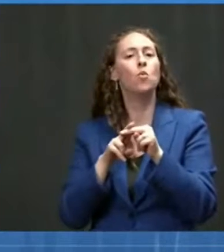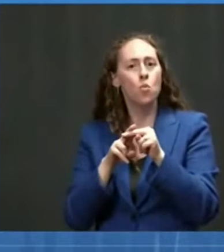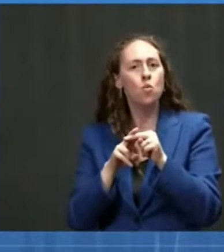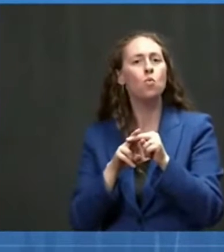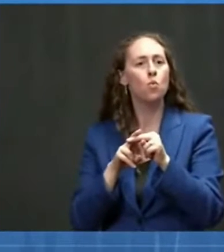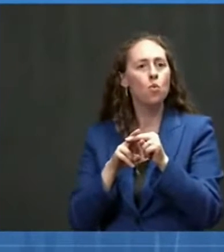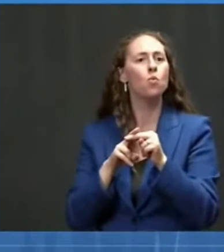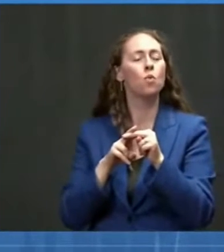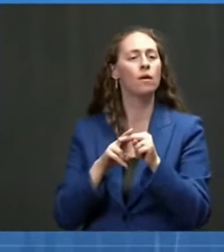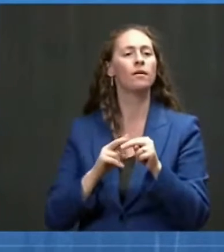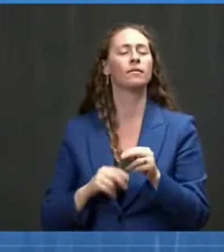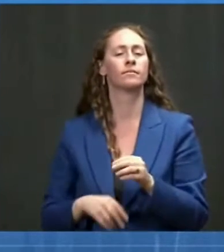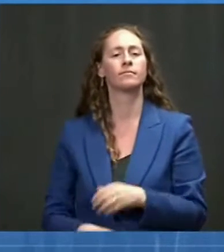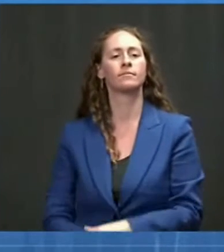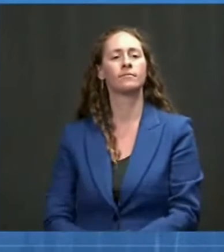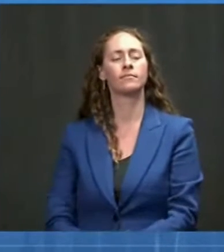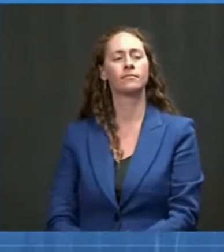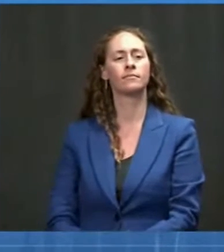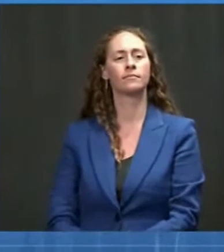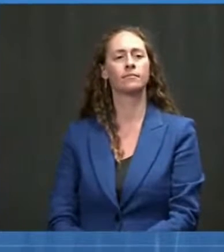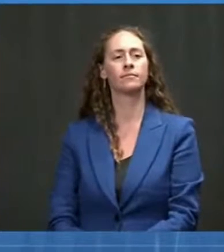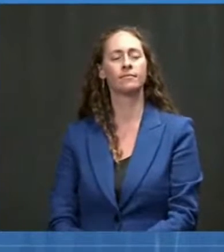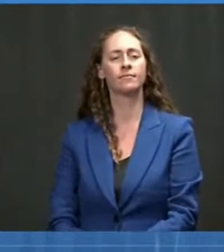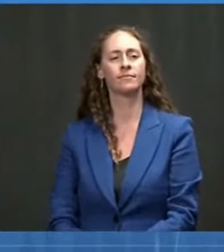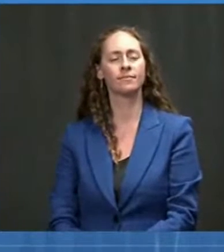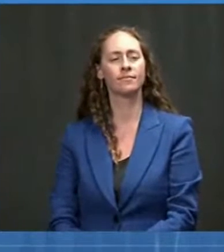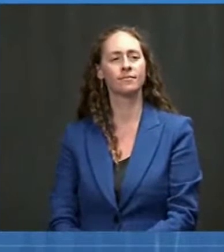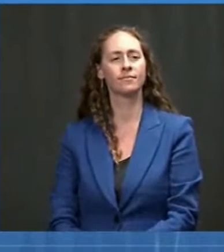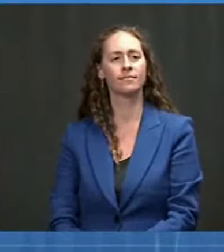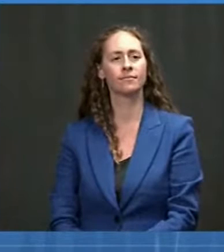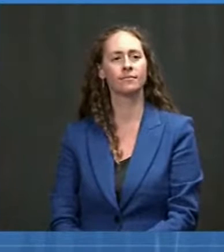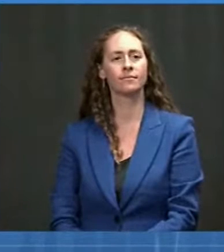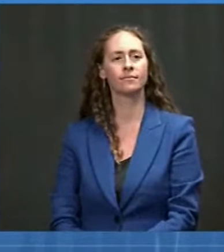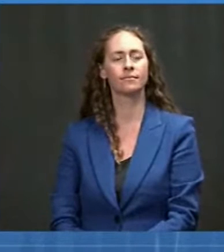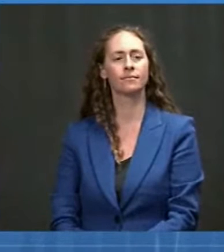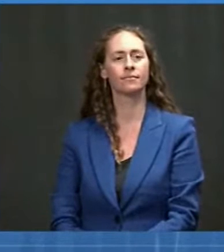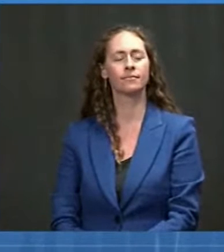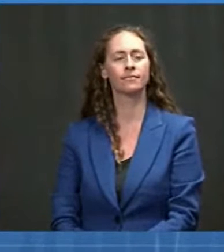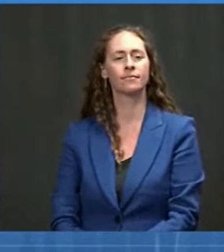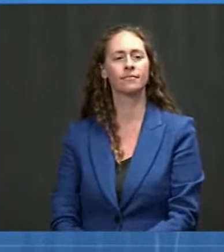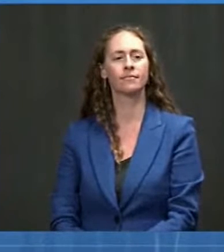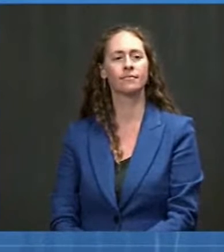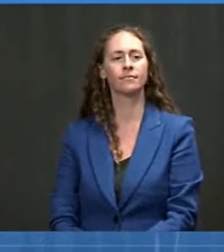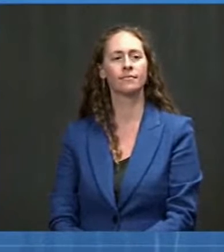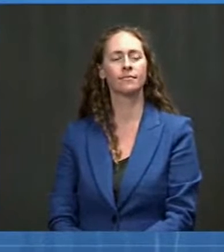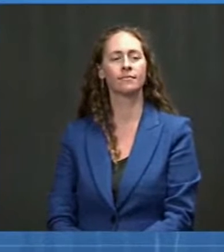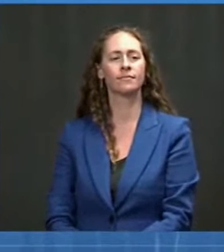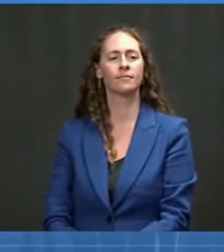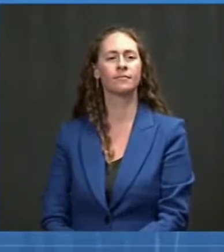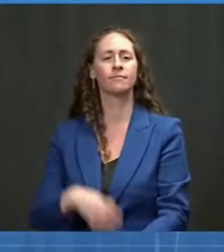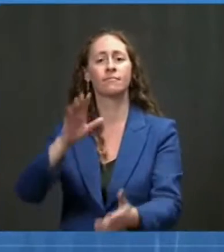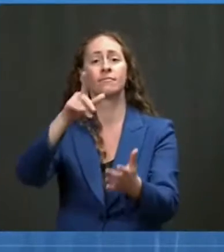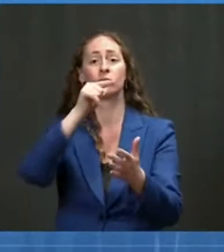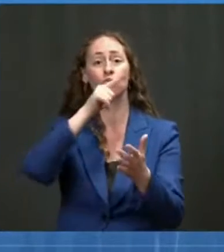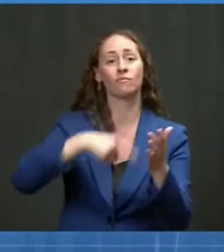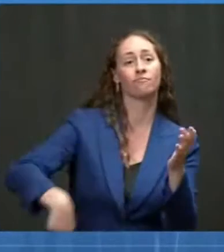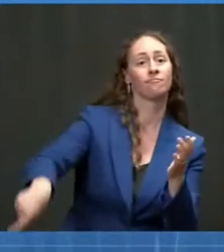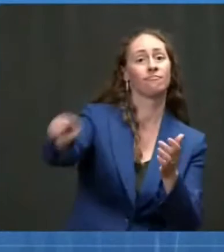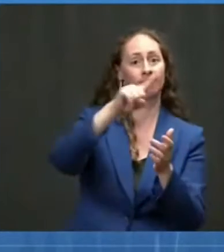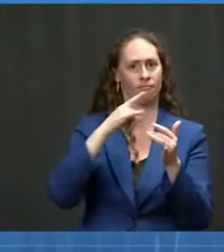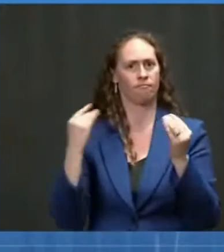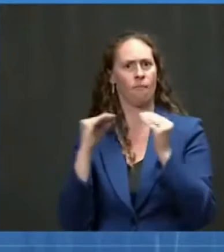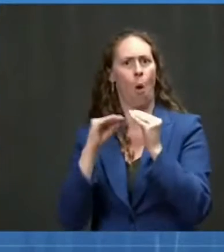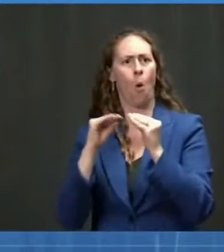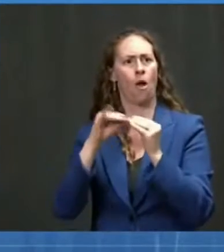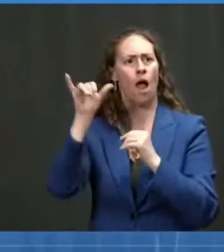important in lowering the level of virus in the nasopharynx, which could have an impact on transmission. I certainly